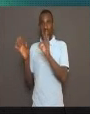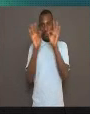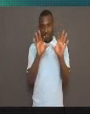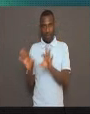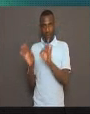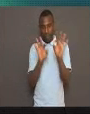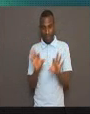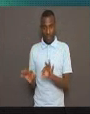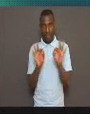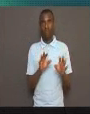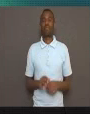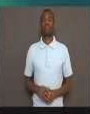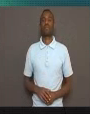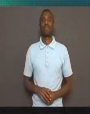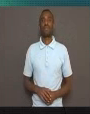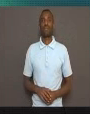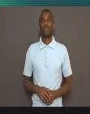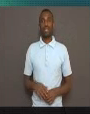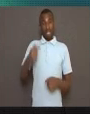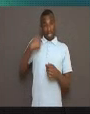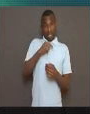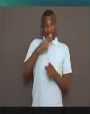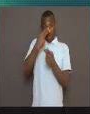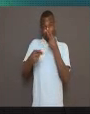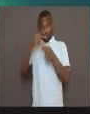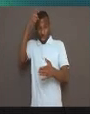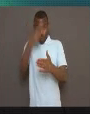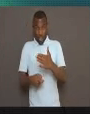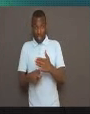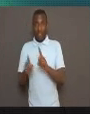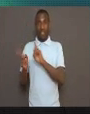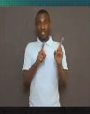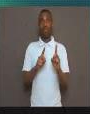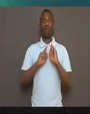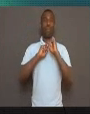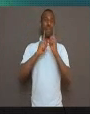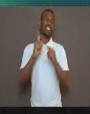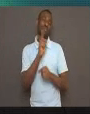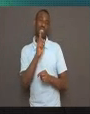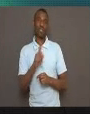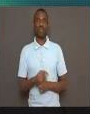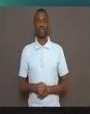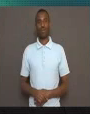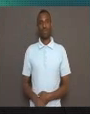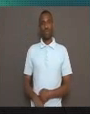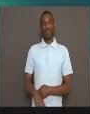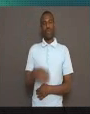The products of our multiplication yield an answer of